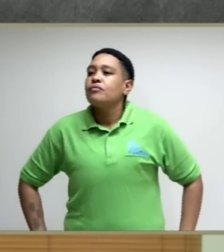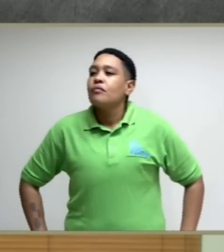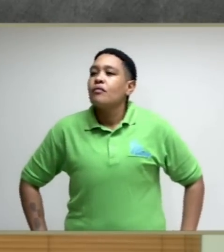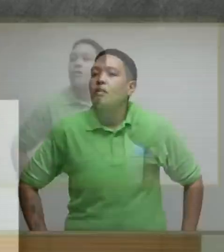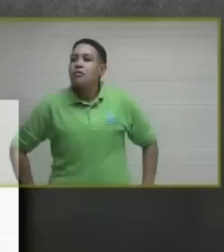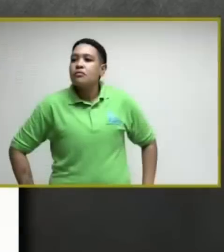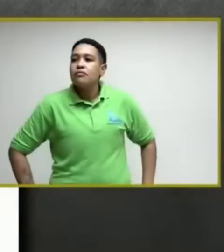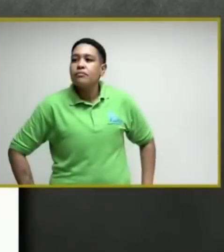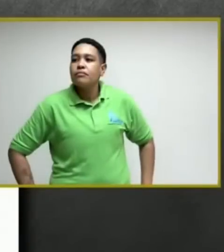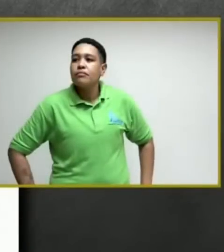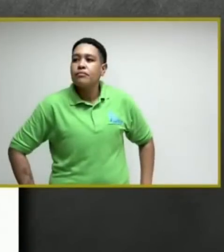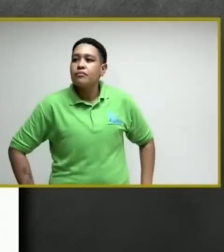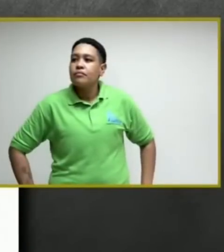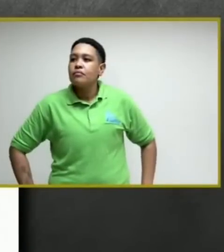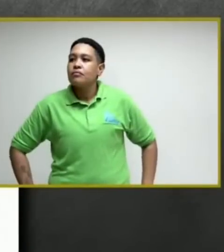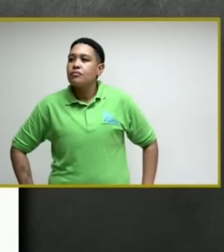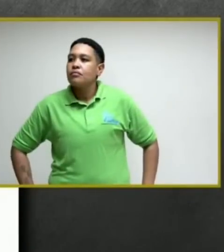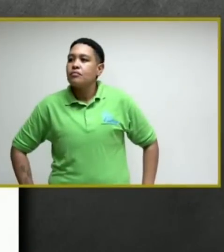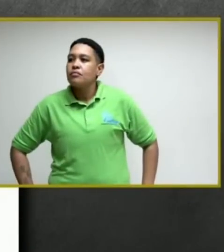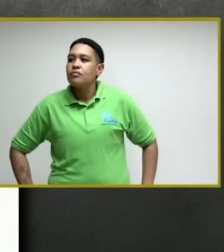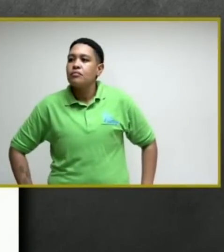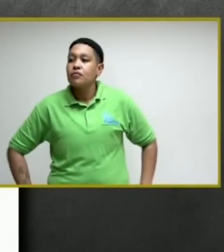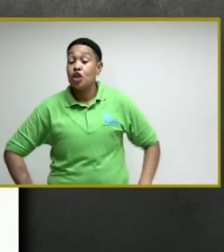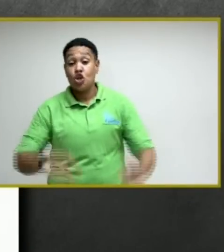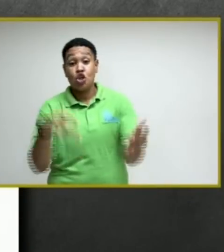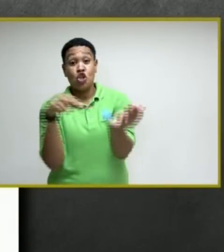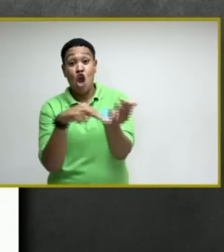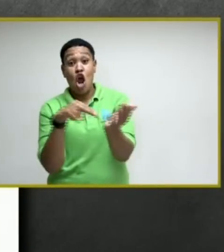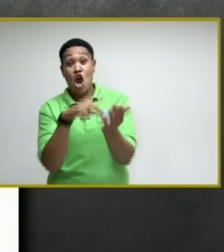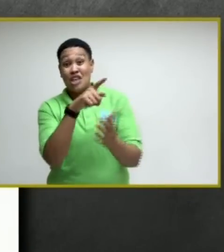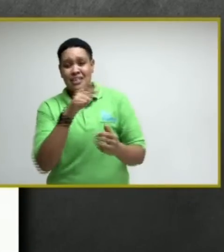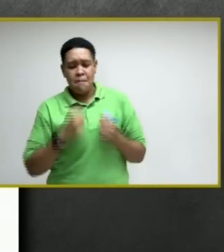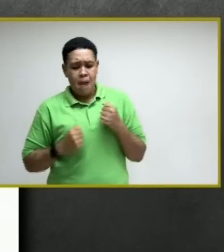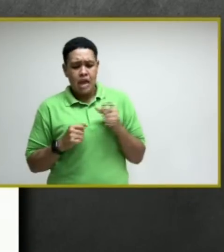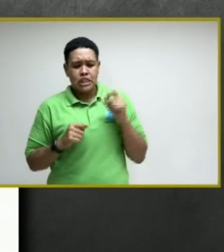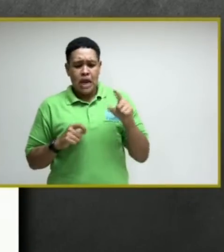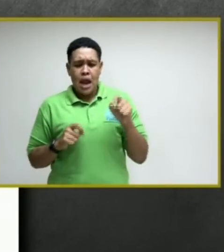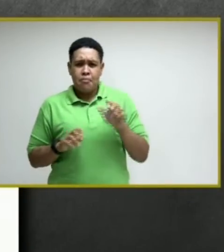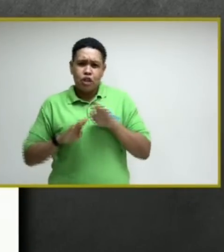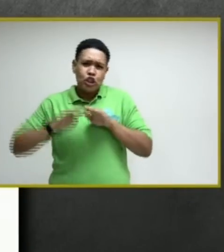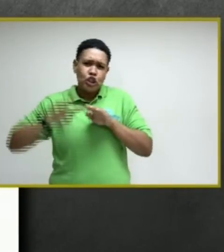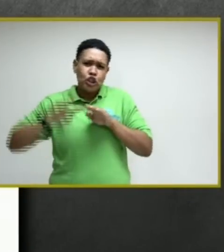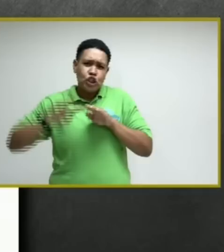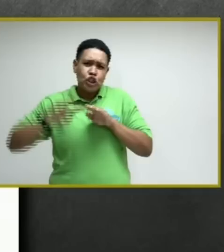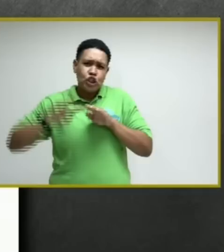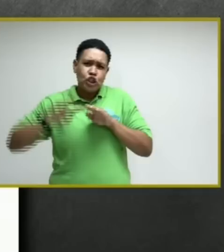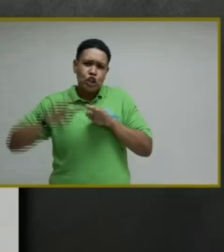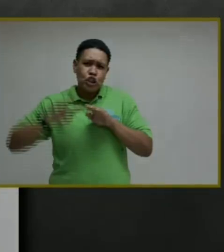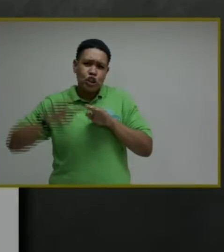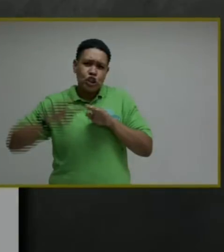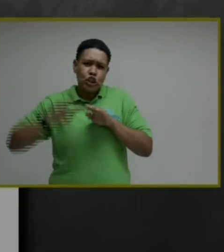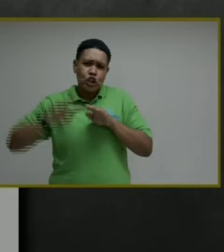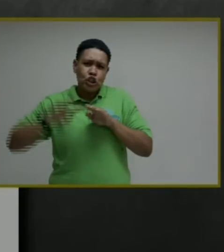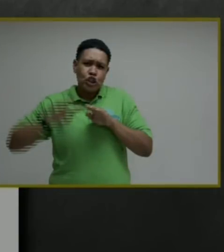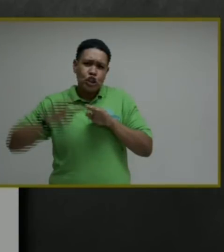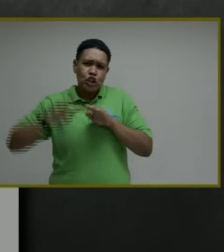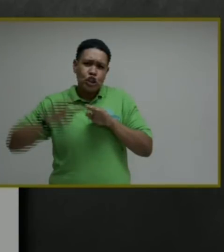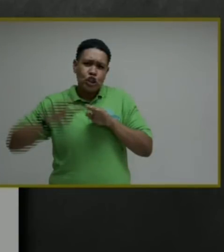that time coming out of the March-April surge, we would have encouraged